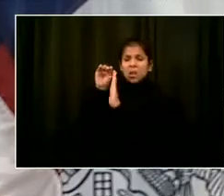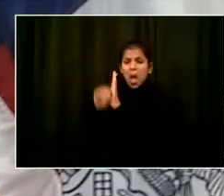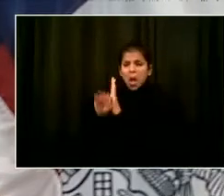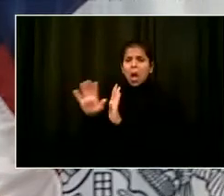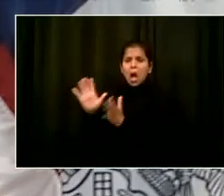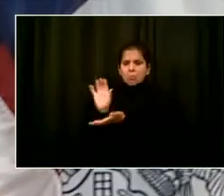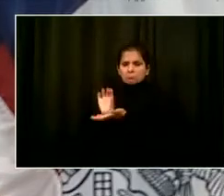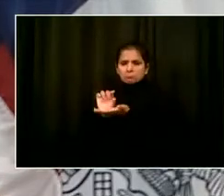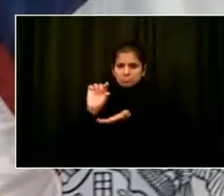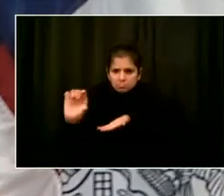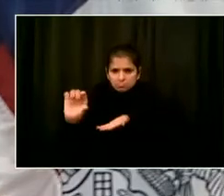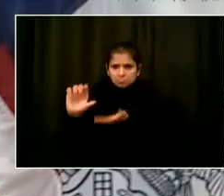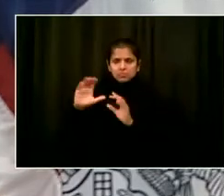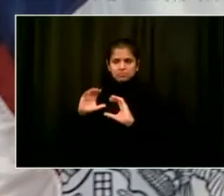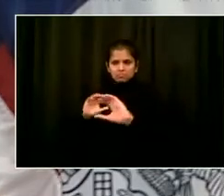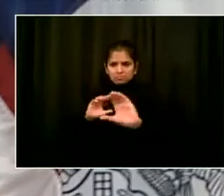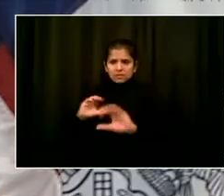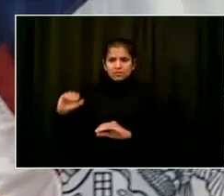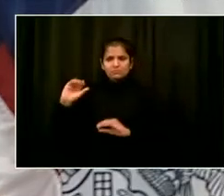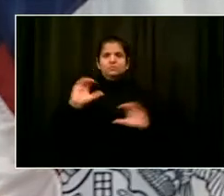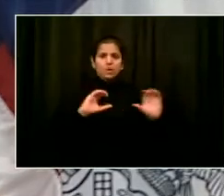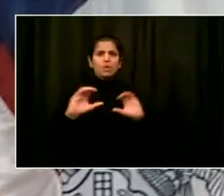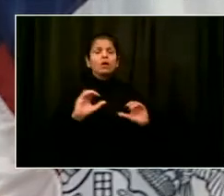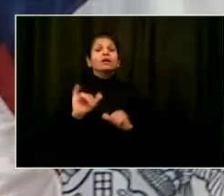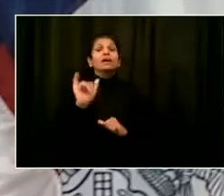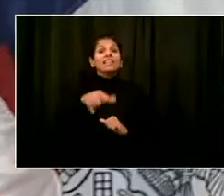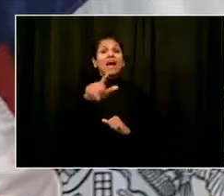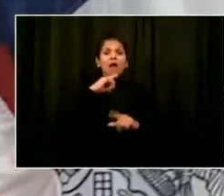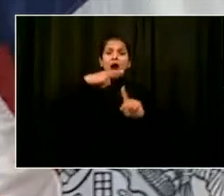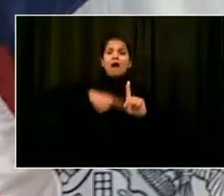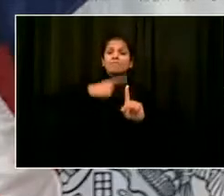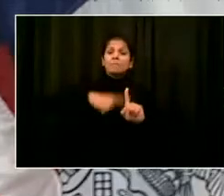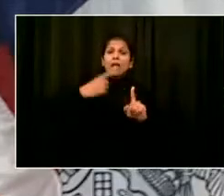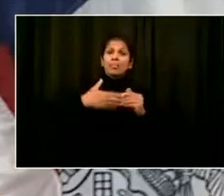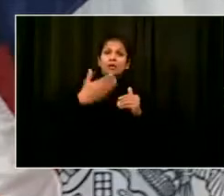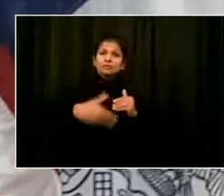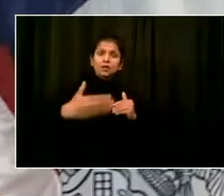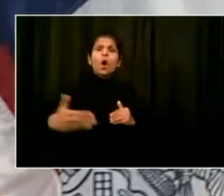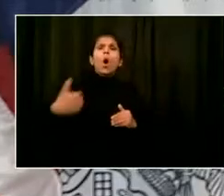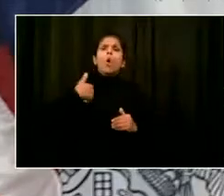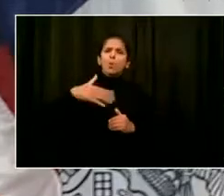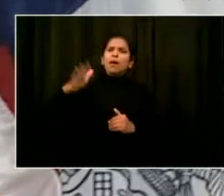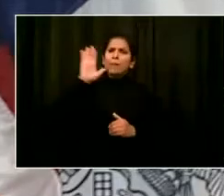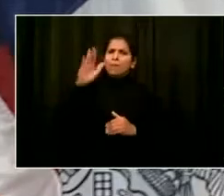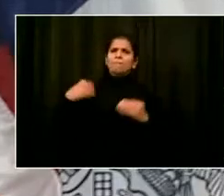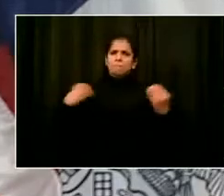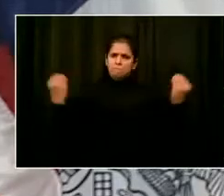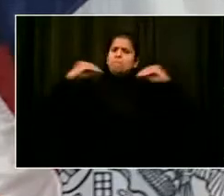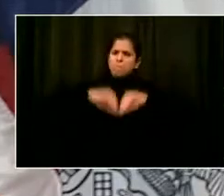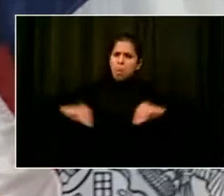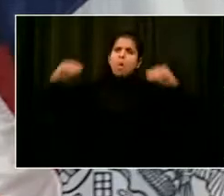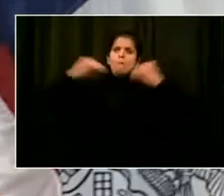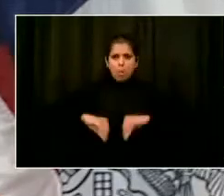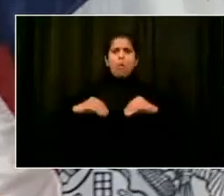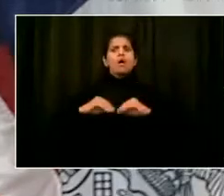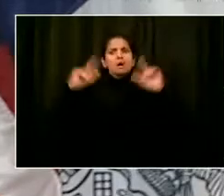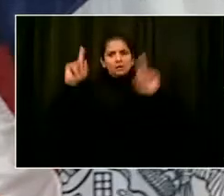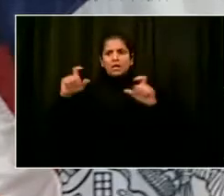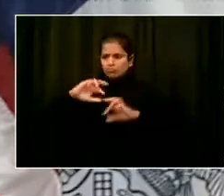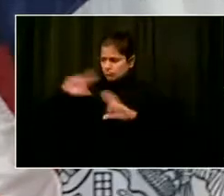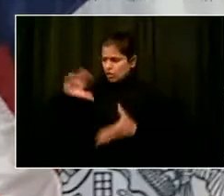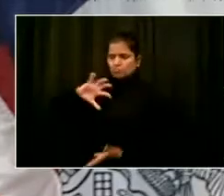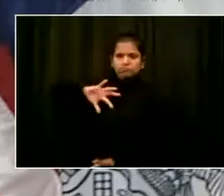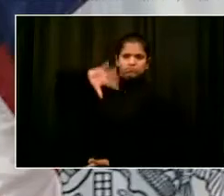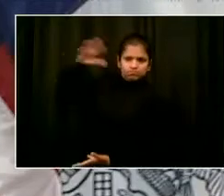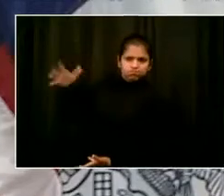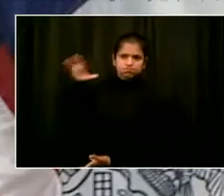answer more and more of those requests Dr Choy you want to talk about the the lines and how we're addressing that